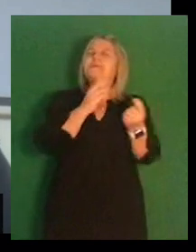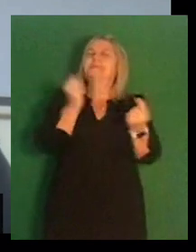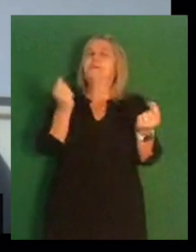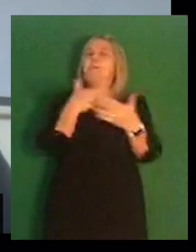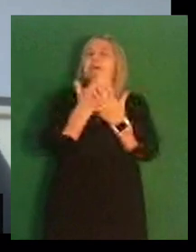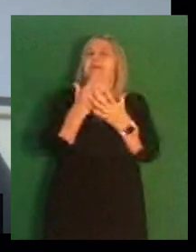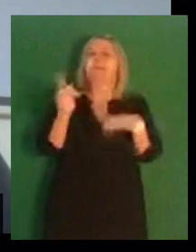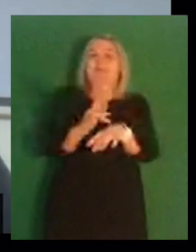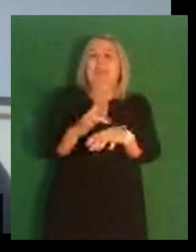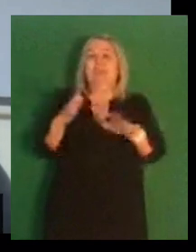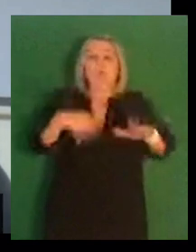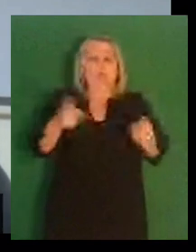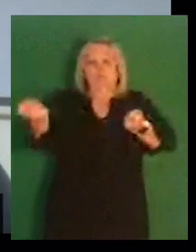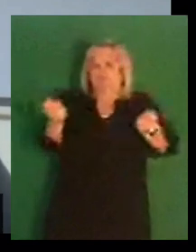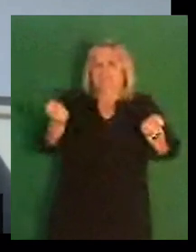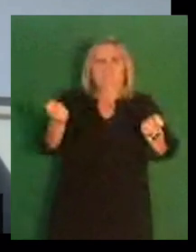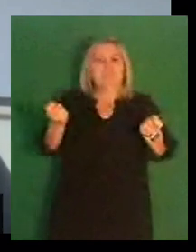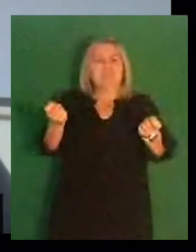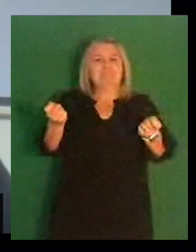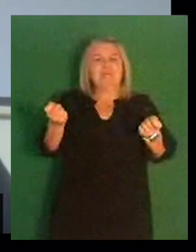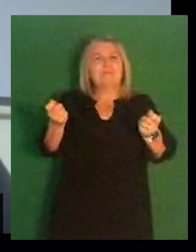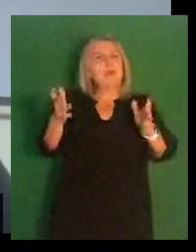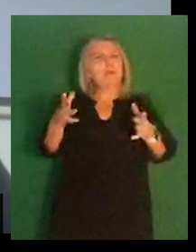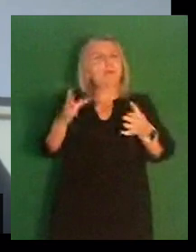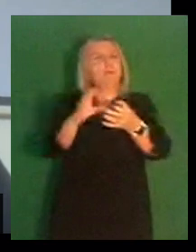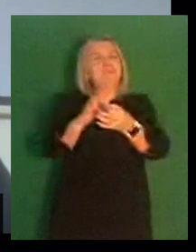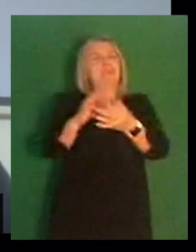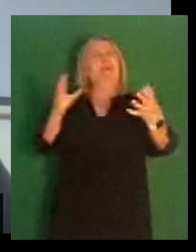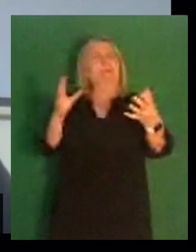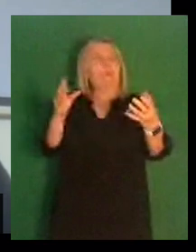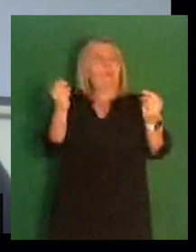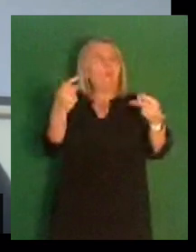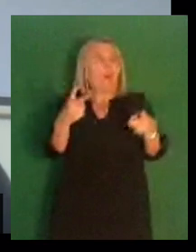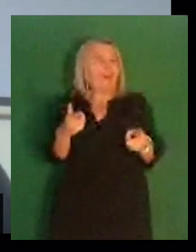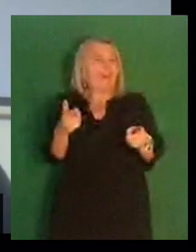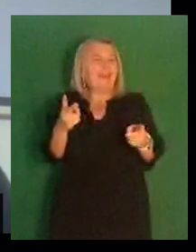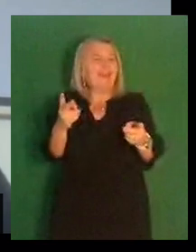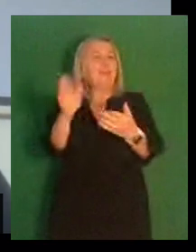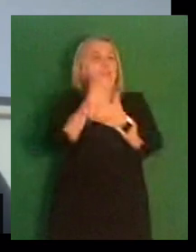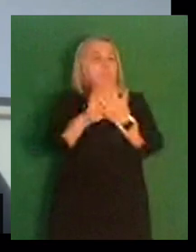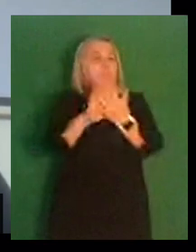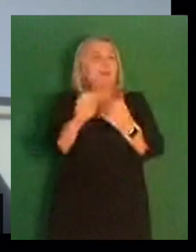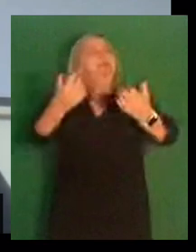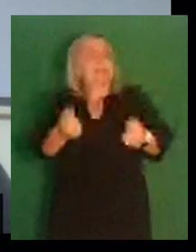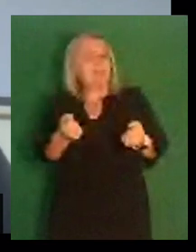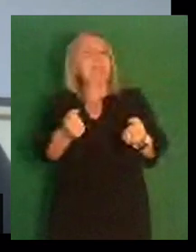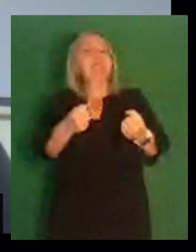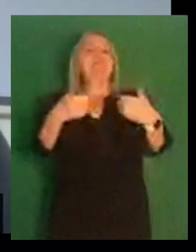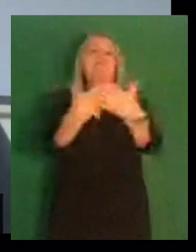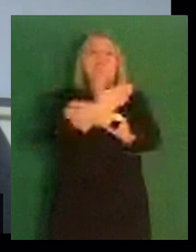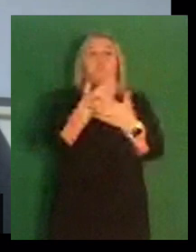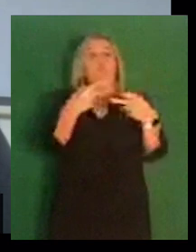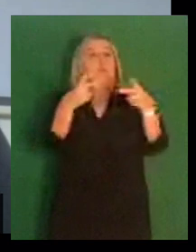to embrace film and digital. And in doing so, I think that's created a different type of art form. So I think the Ghostlight